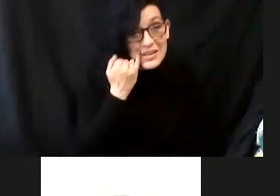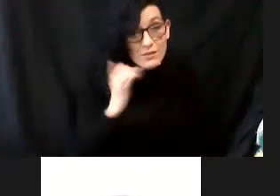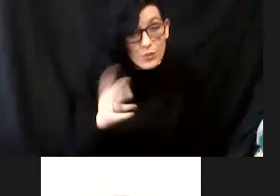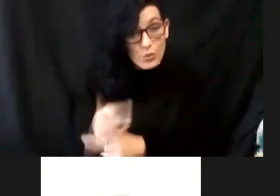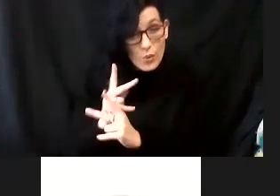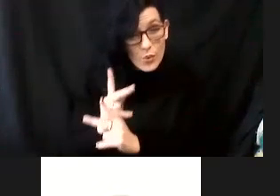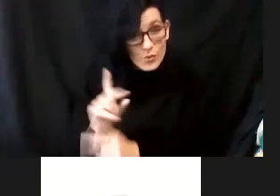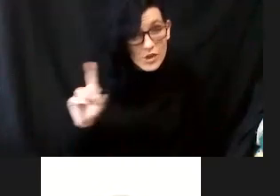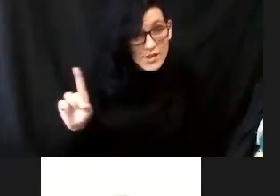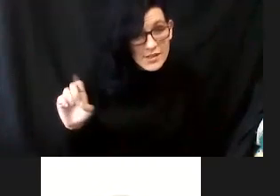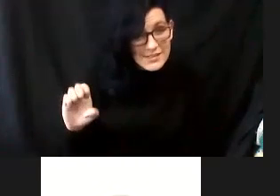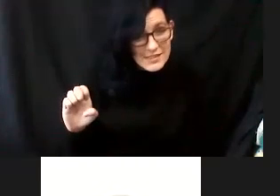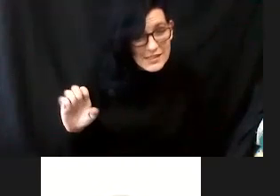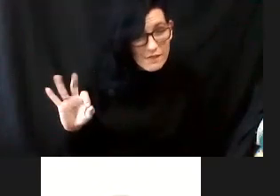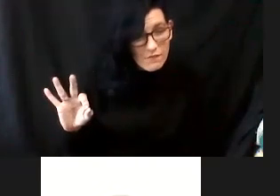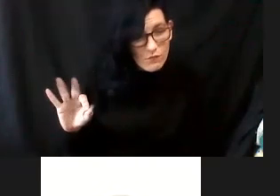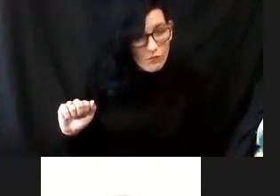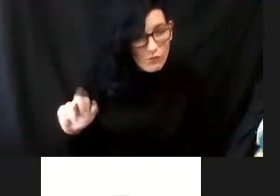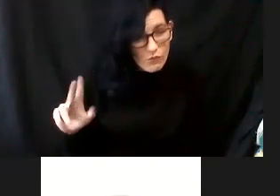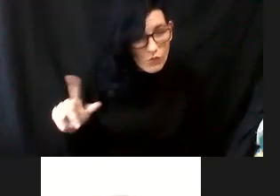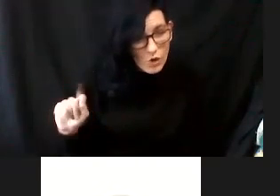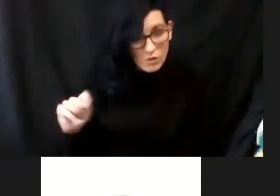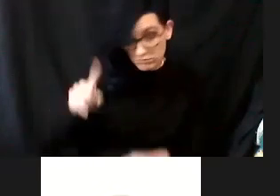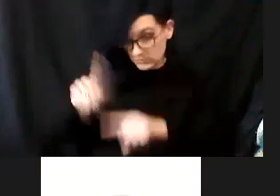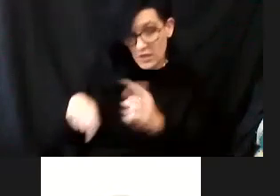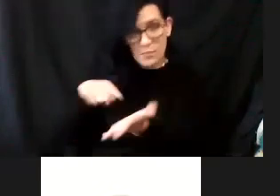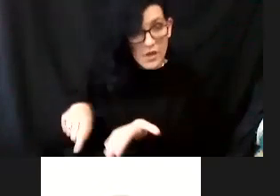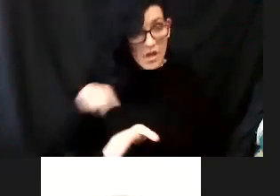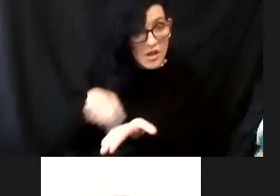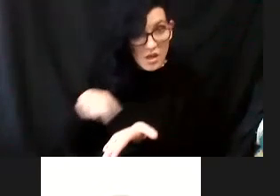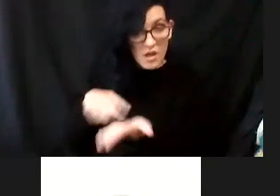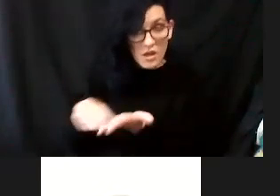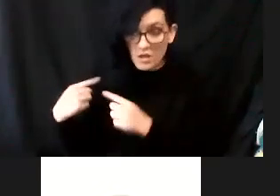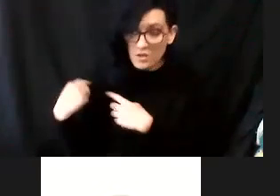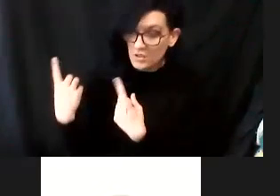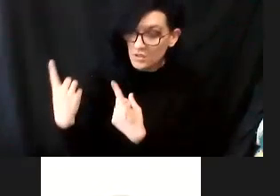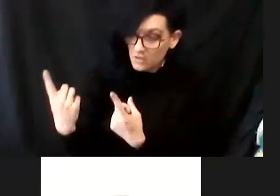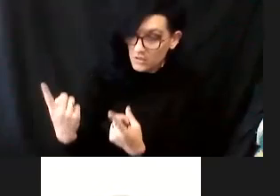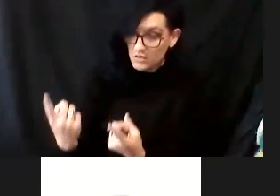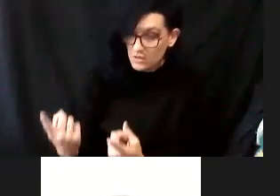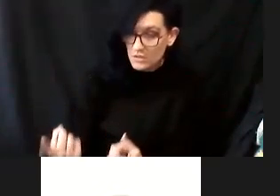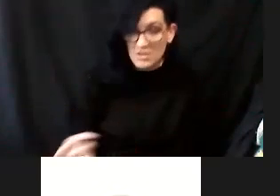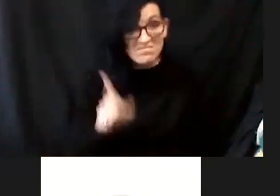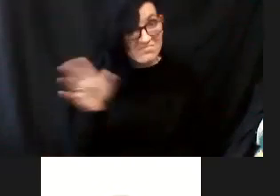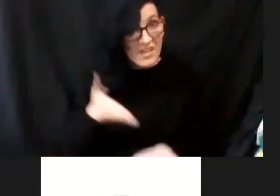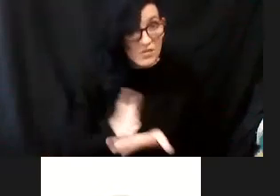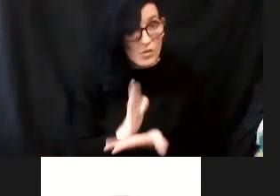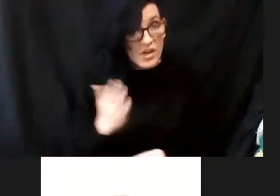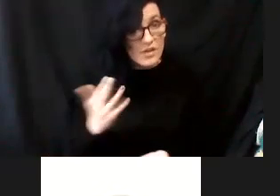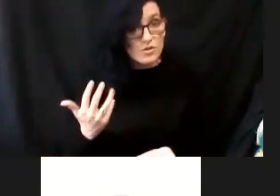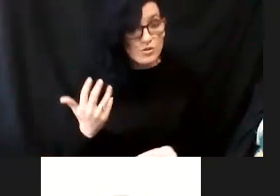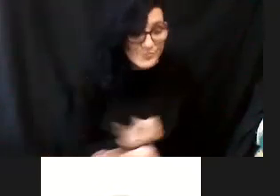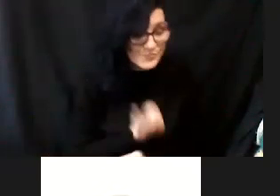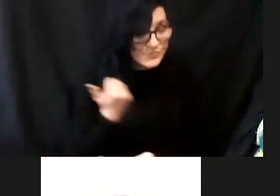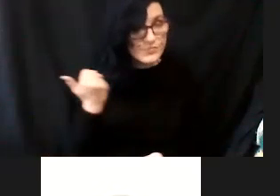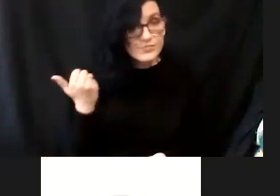start garnishing your paycheck, to take, you know, if you're receiving certain Social Security benefits, they can